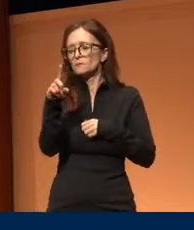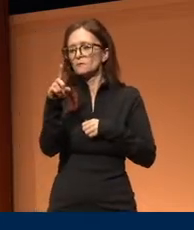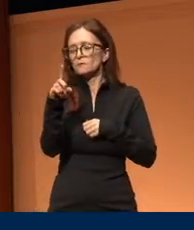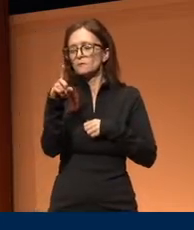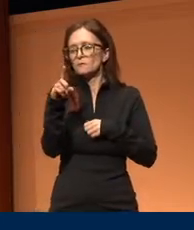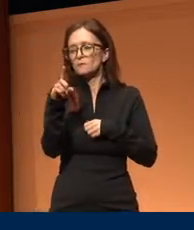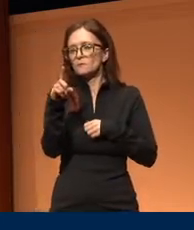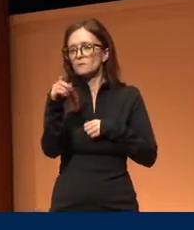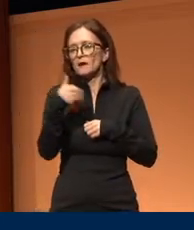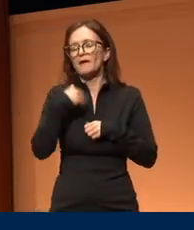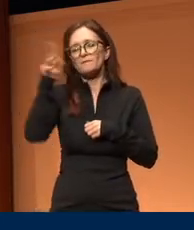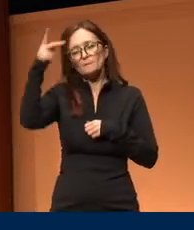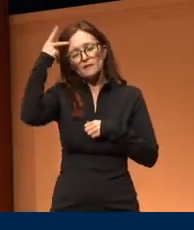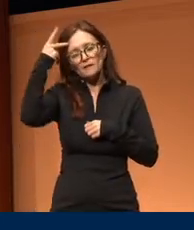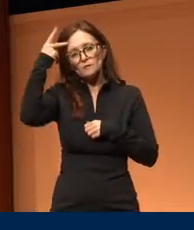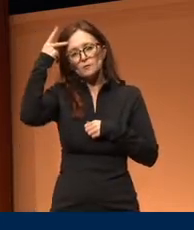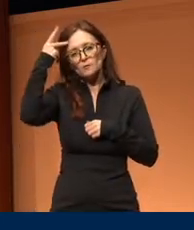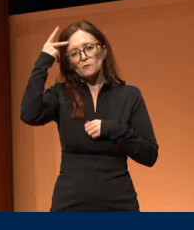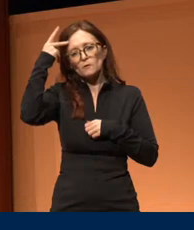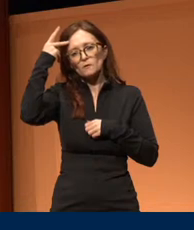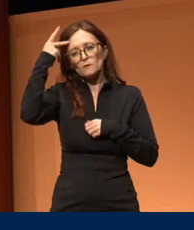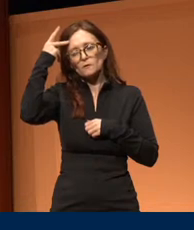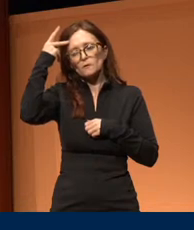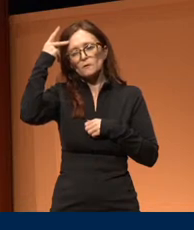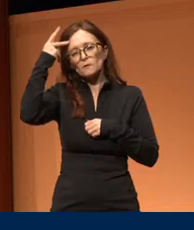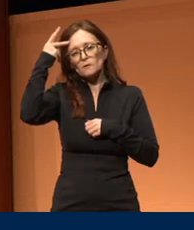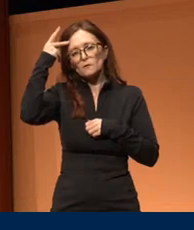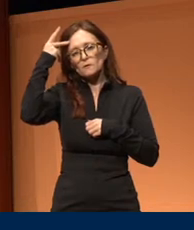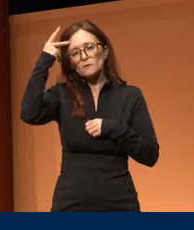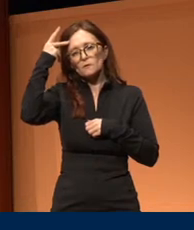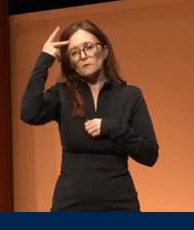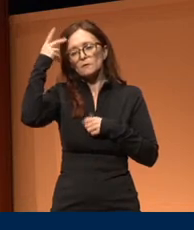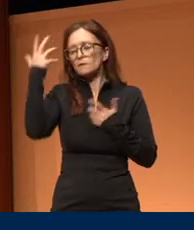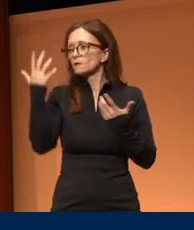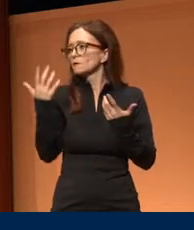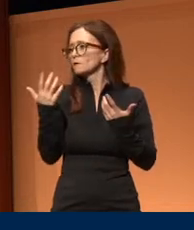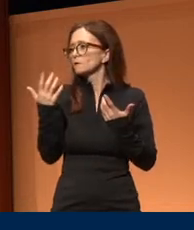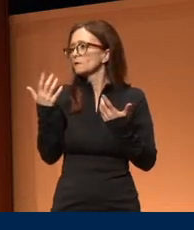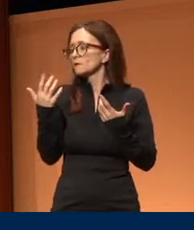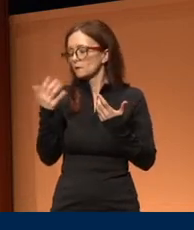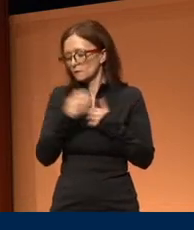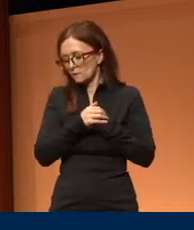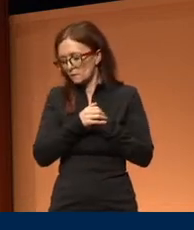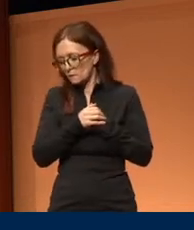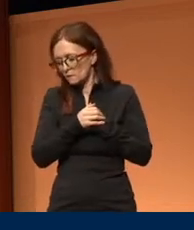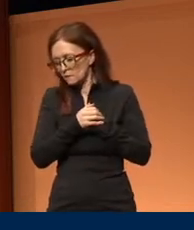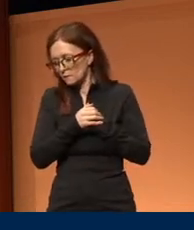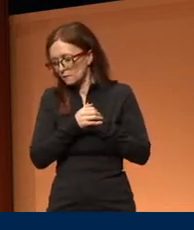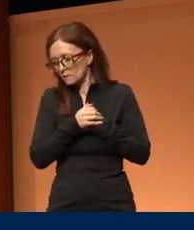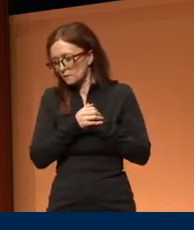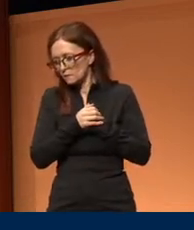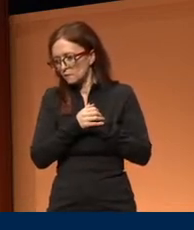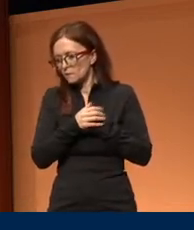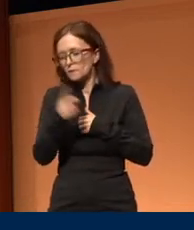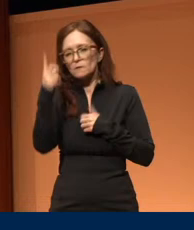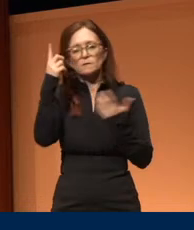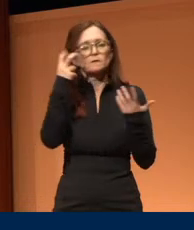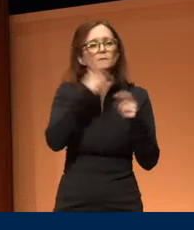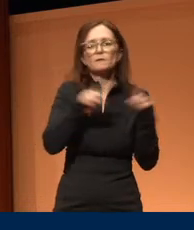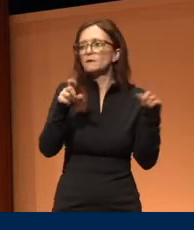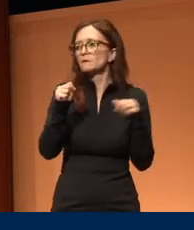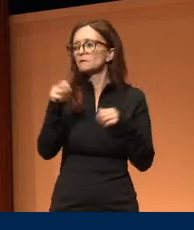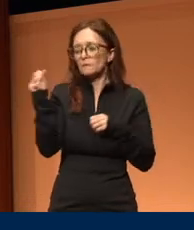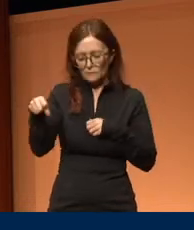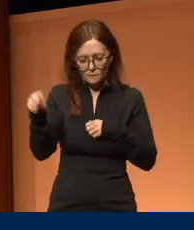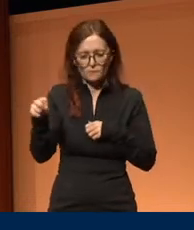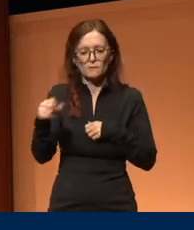the political, you could say, courage to impose this as mandatory participation. I don't think we are there yet. But